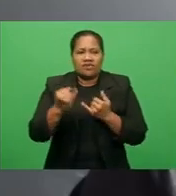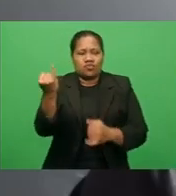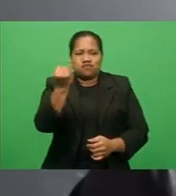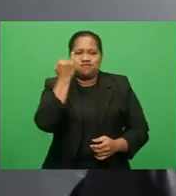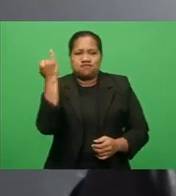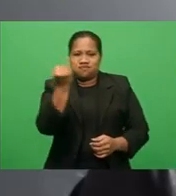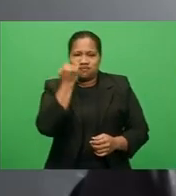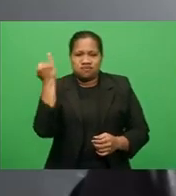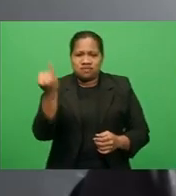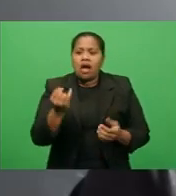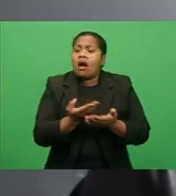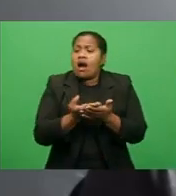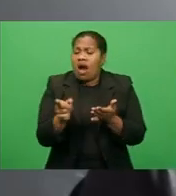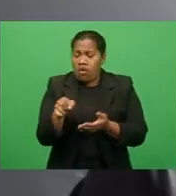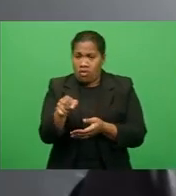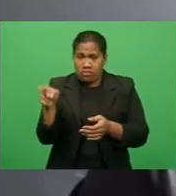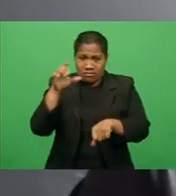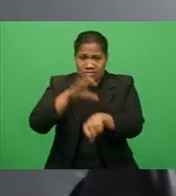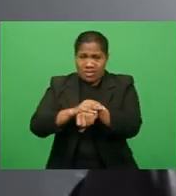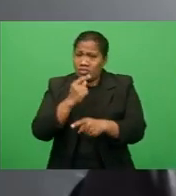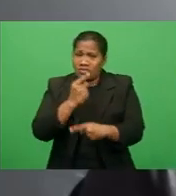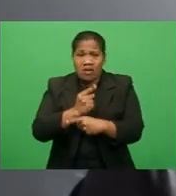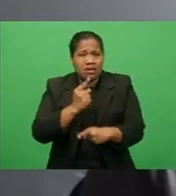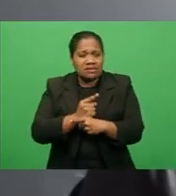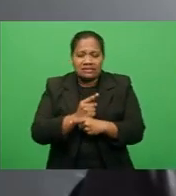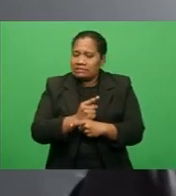the way they talk,